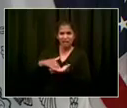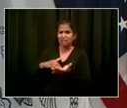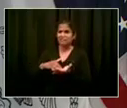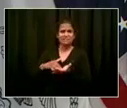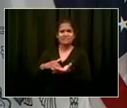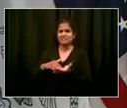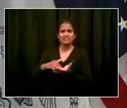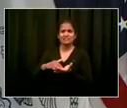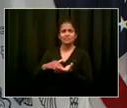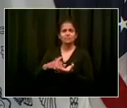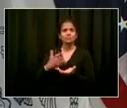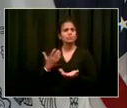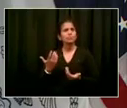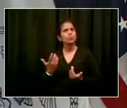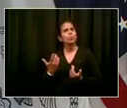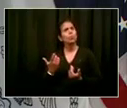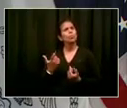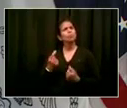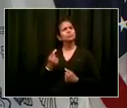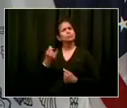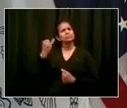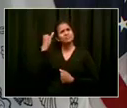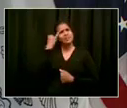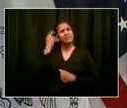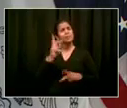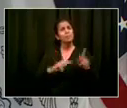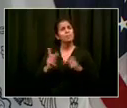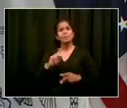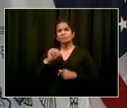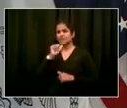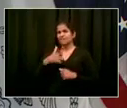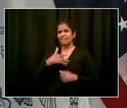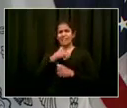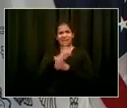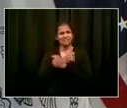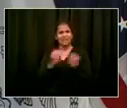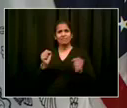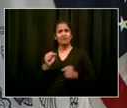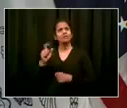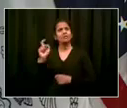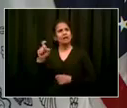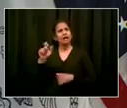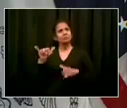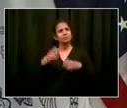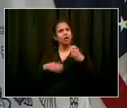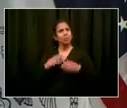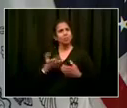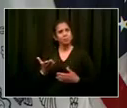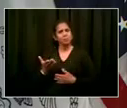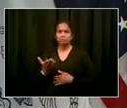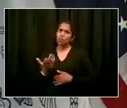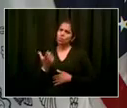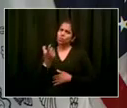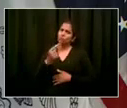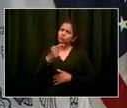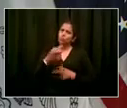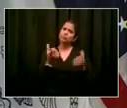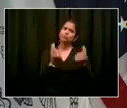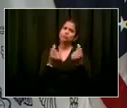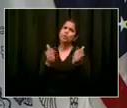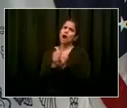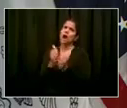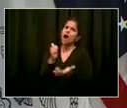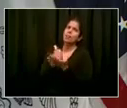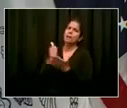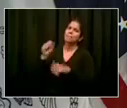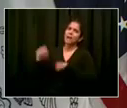does it say about what the city's doing to make the streets safe for everyday New Yorkers? Well, Dave, you know the philosophy of Vision